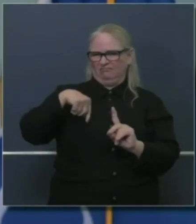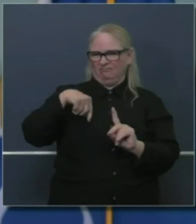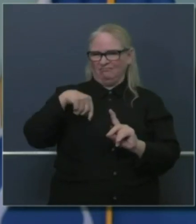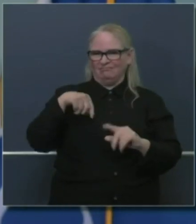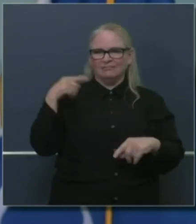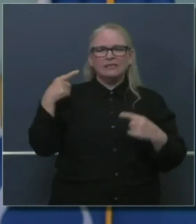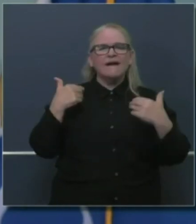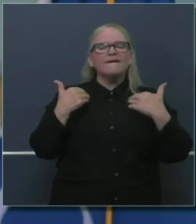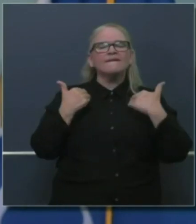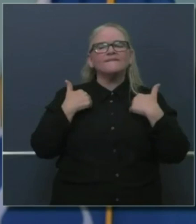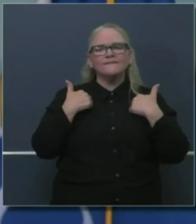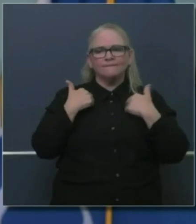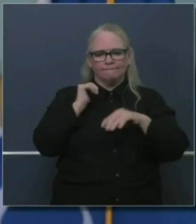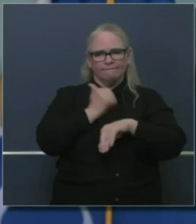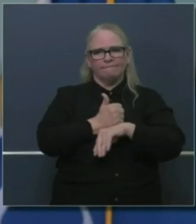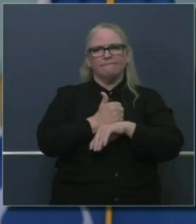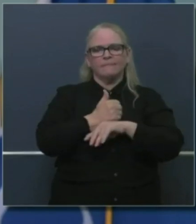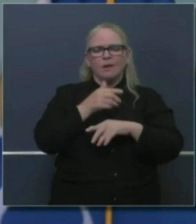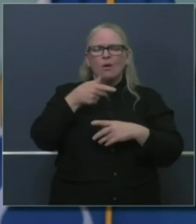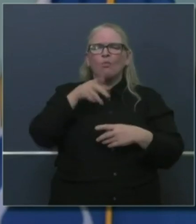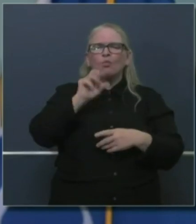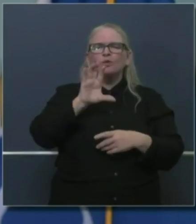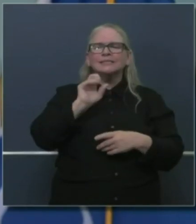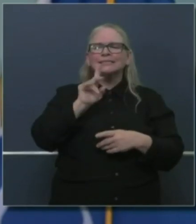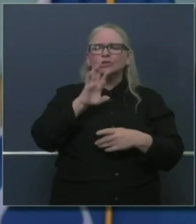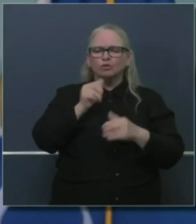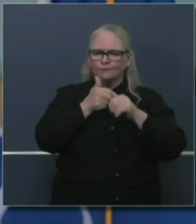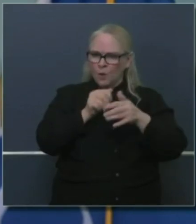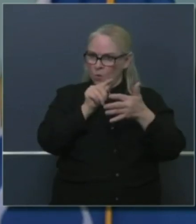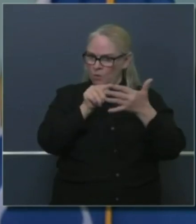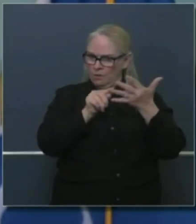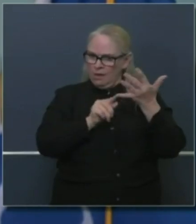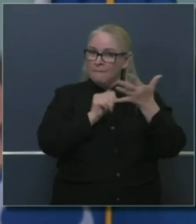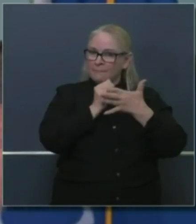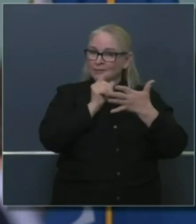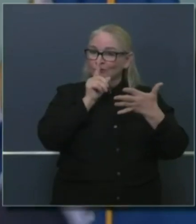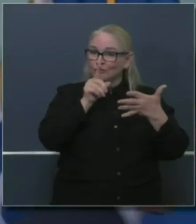his confidence in what we're doing currently as it relates to those vendors.